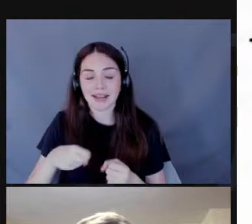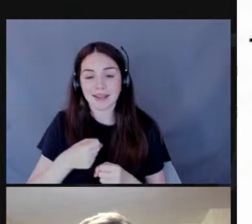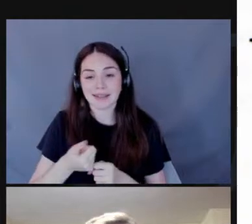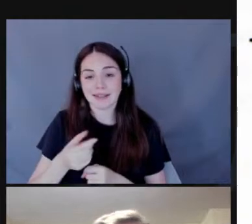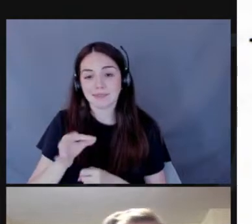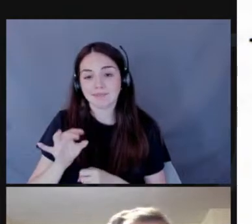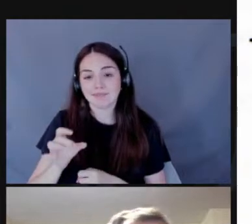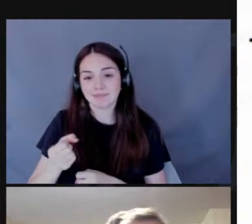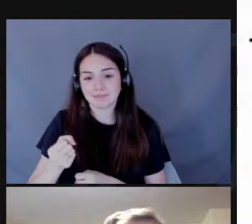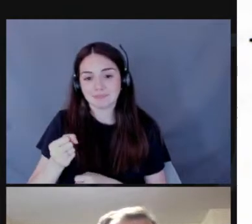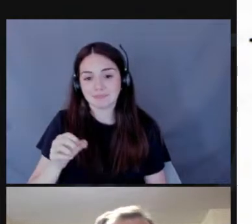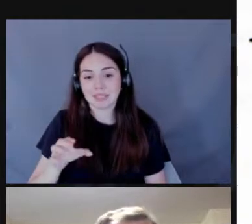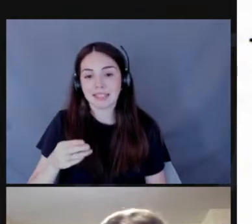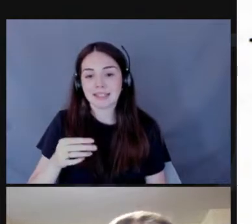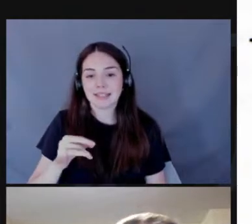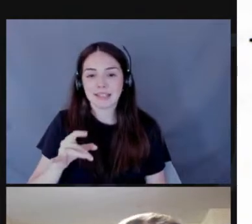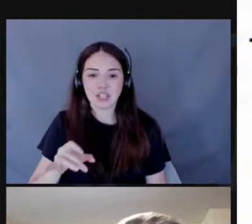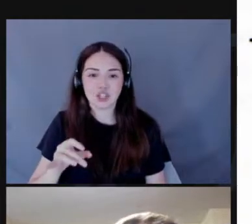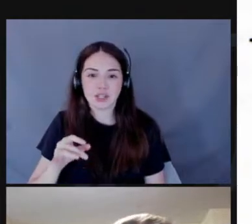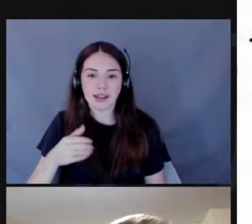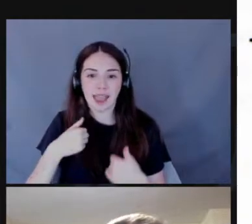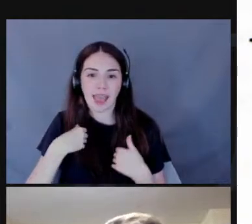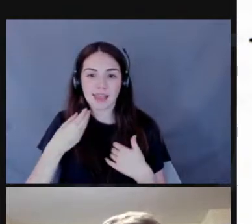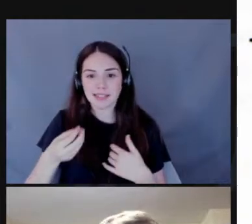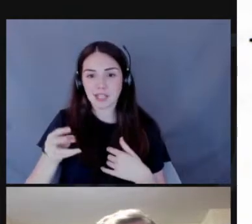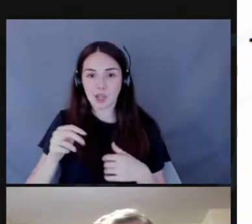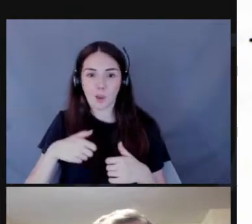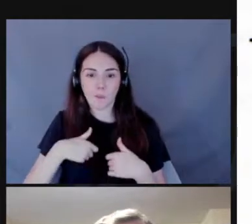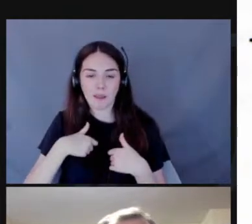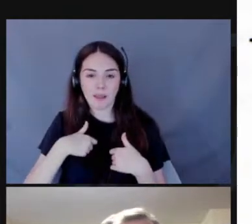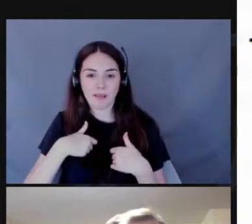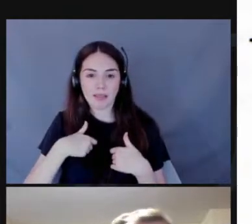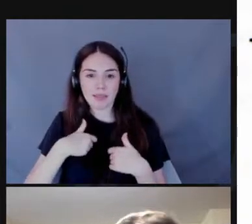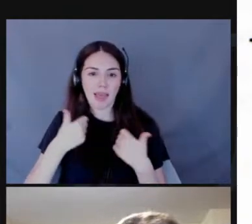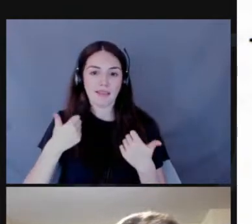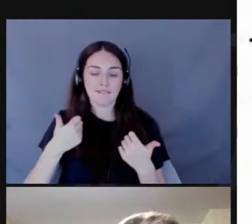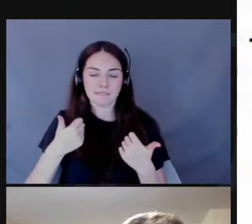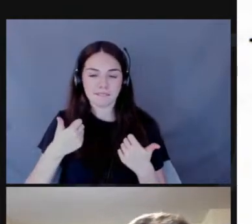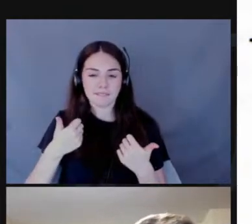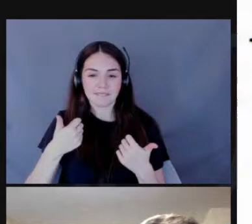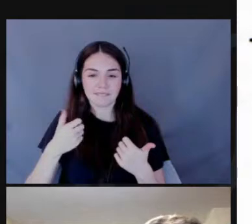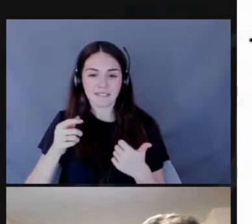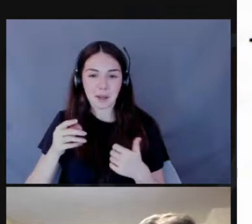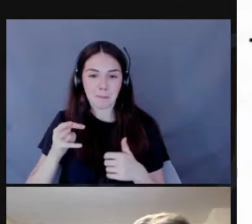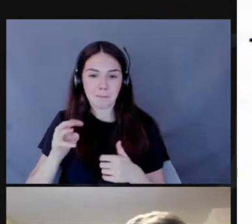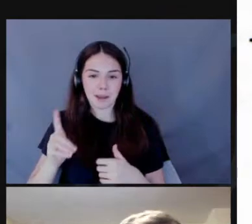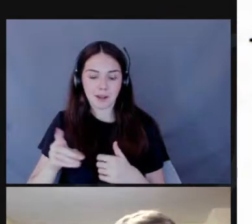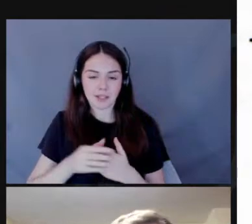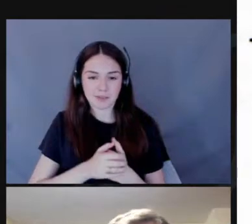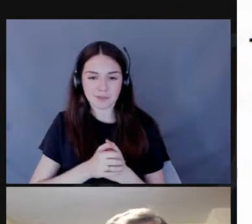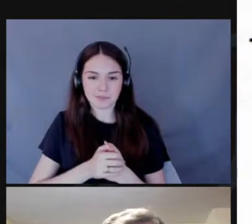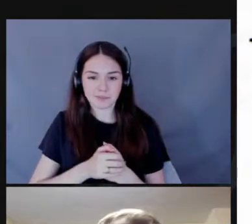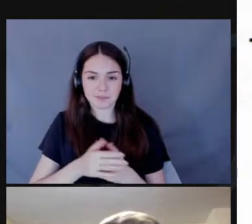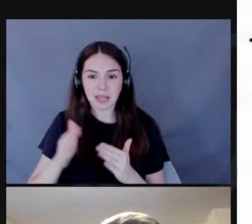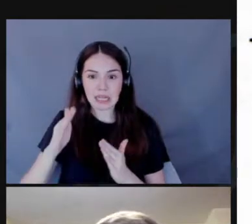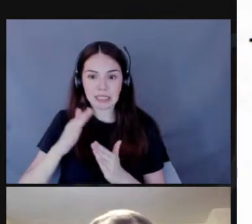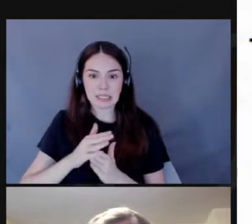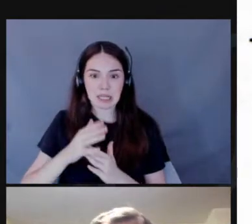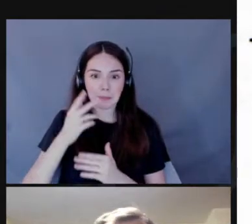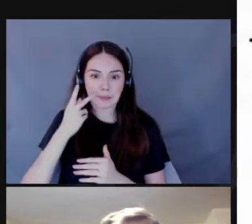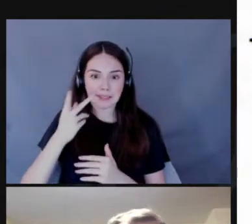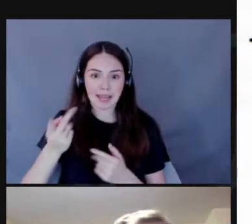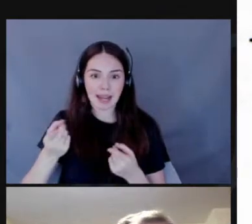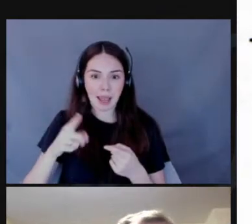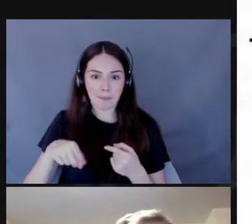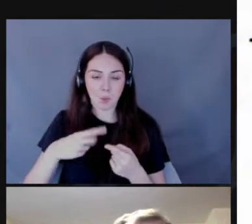Chessie really begins to take on a life of its own in Maryland. And the holy grail of Chessie sightings took place on Memorial